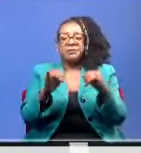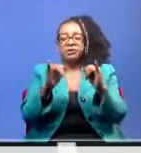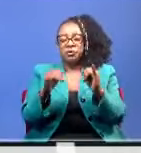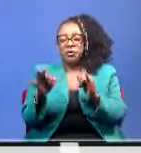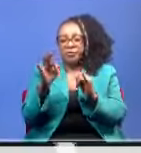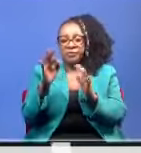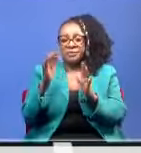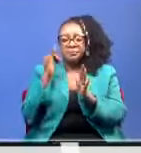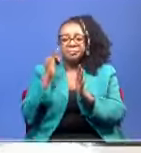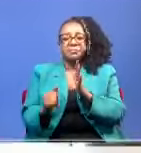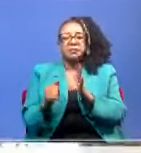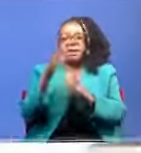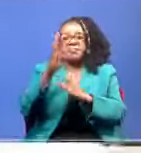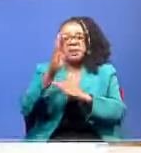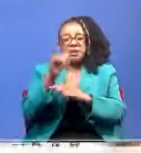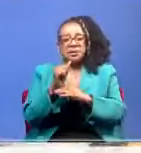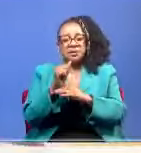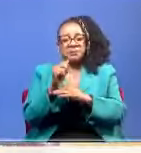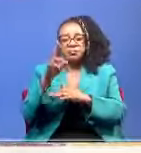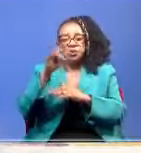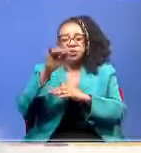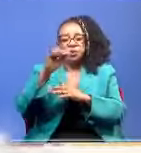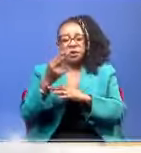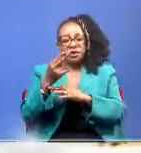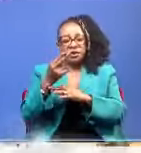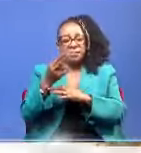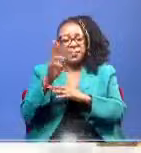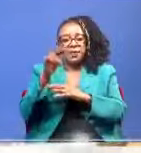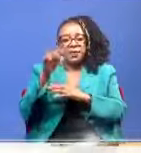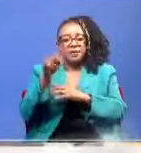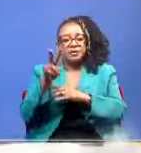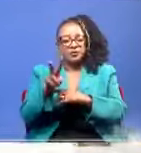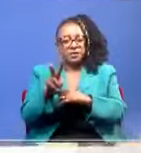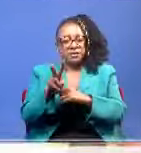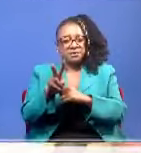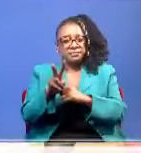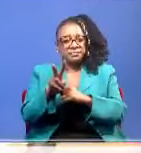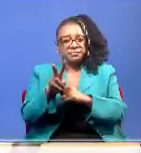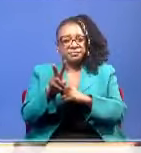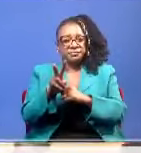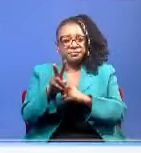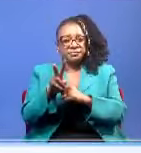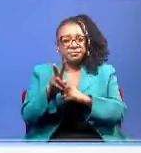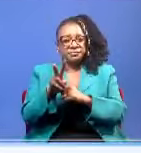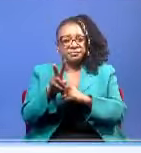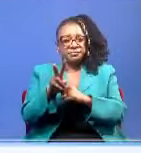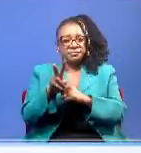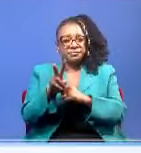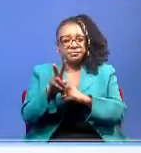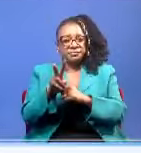implementation of the last CBA. Ruth Sarmoy Chesenge, NTV.